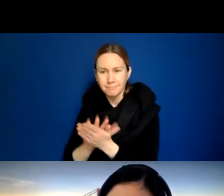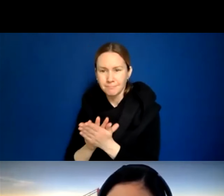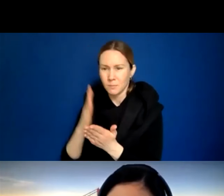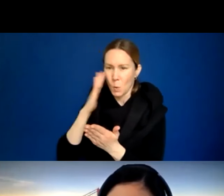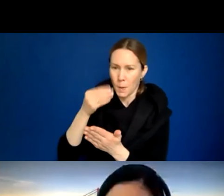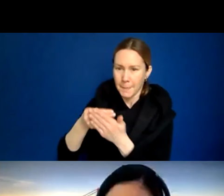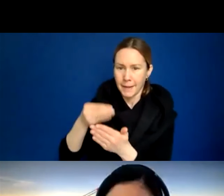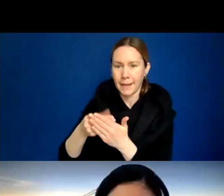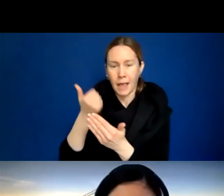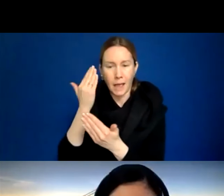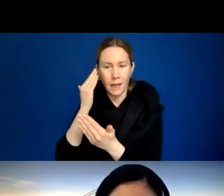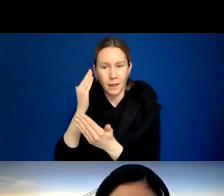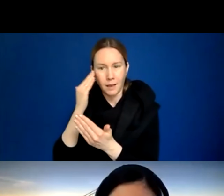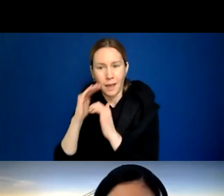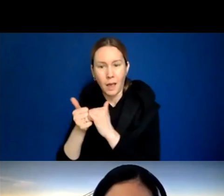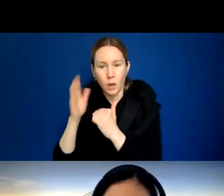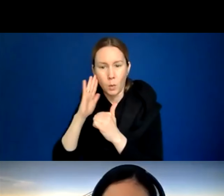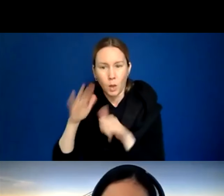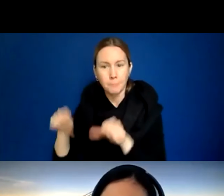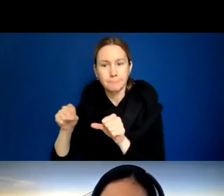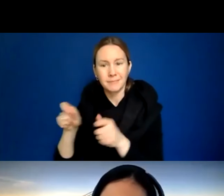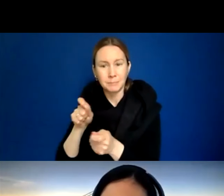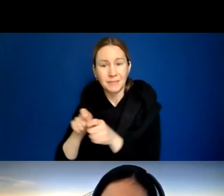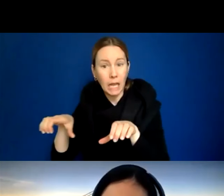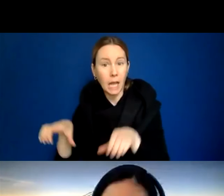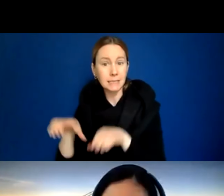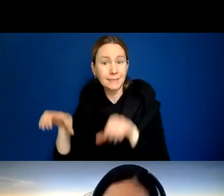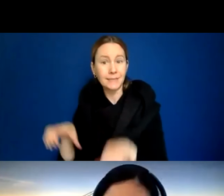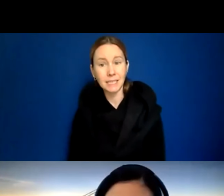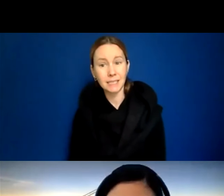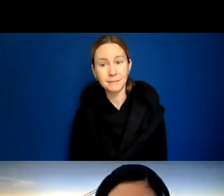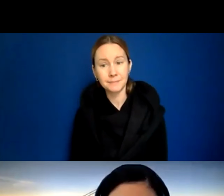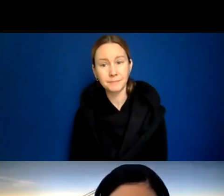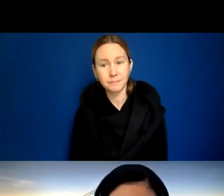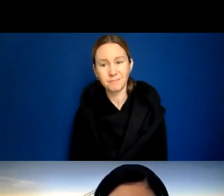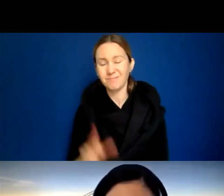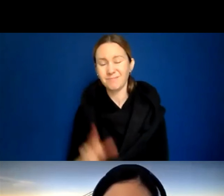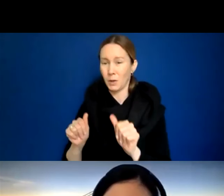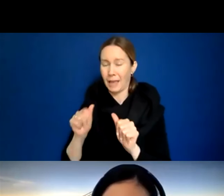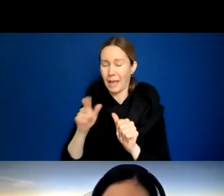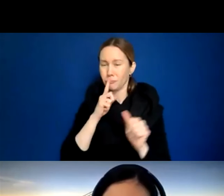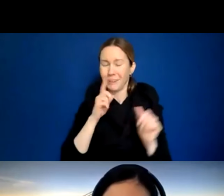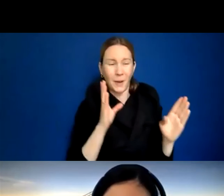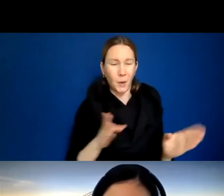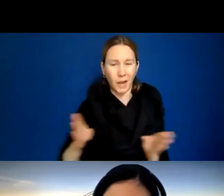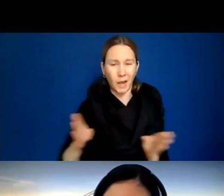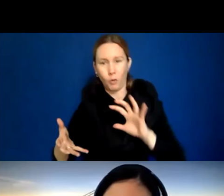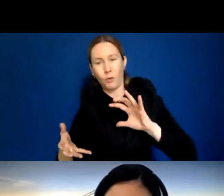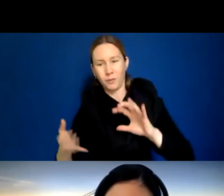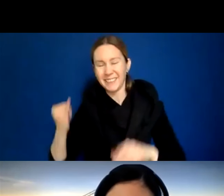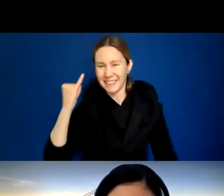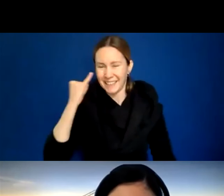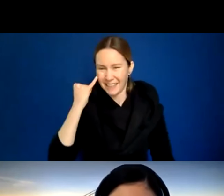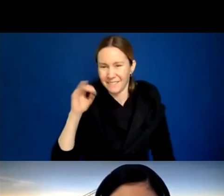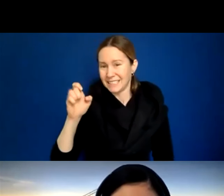do certain activity. And we see that people can get disorganized if they have problems with